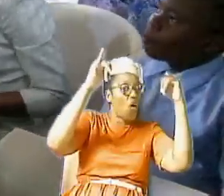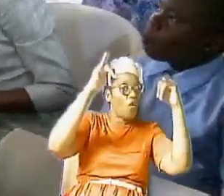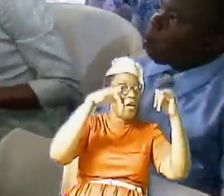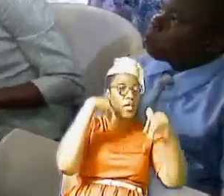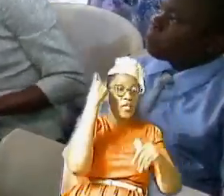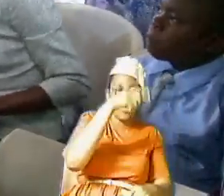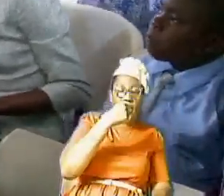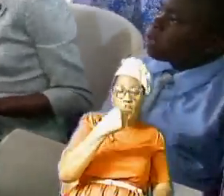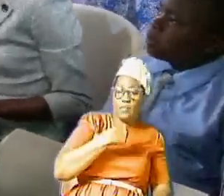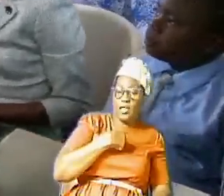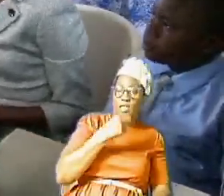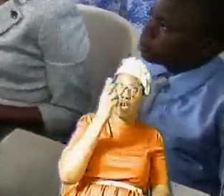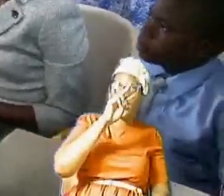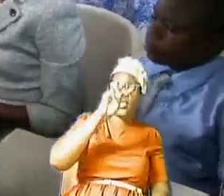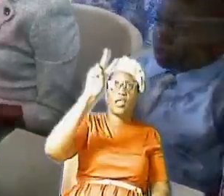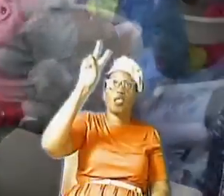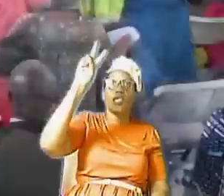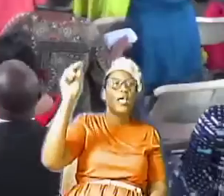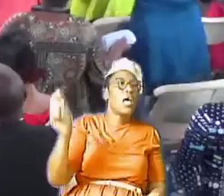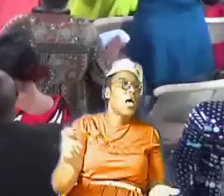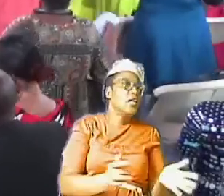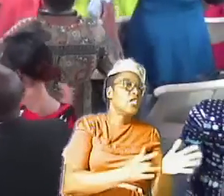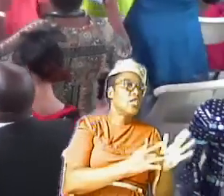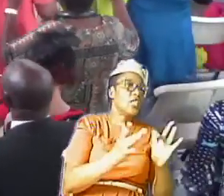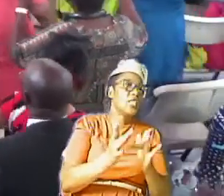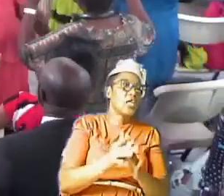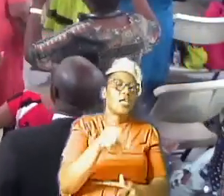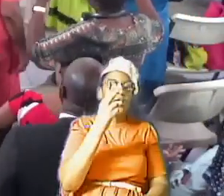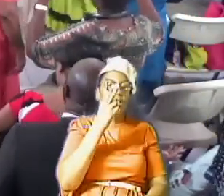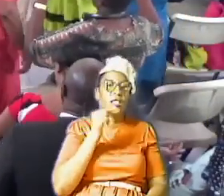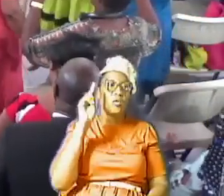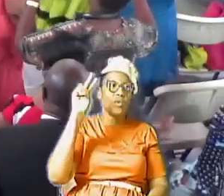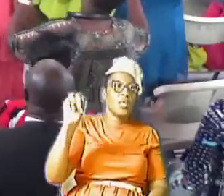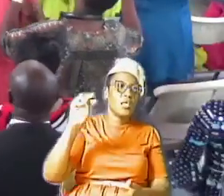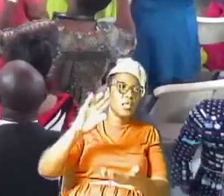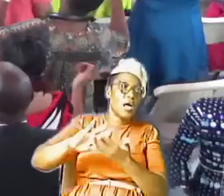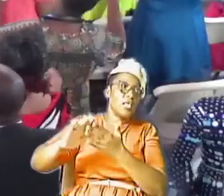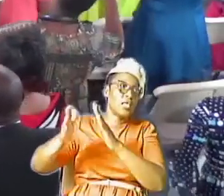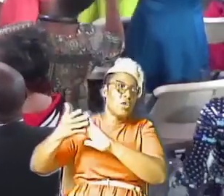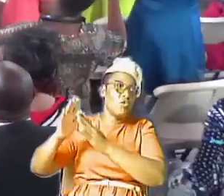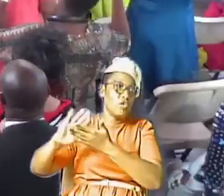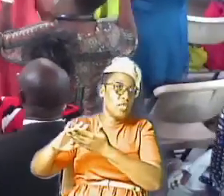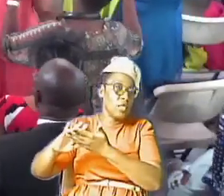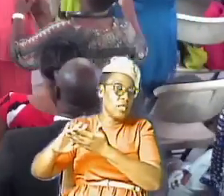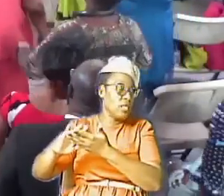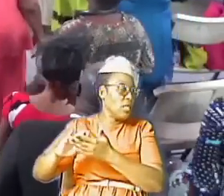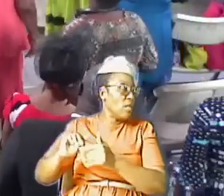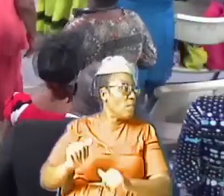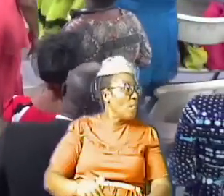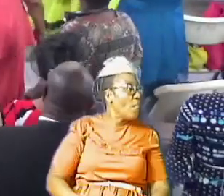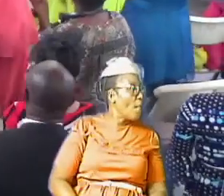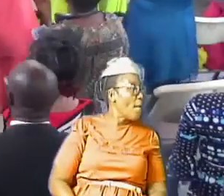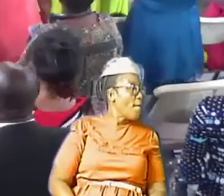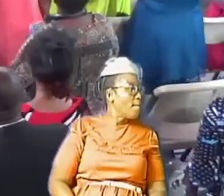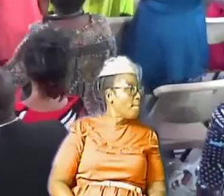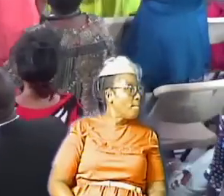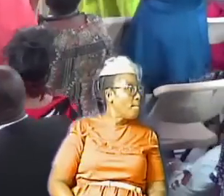Someday in glory, yes, I shall see Jesus, the sweet memory.